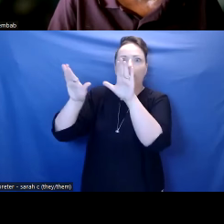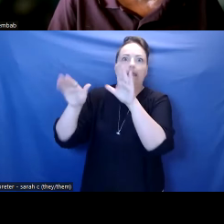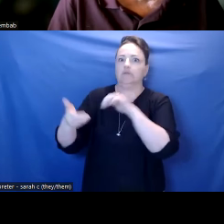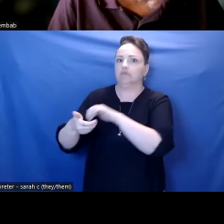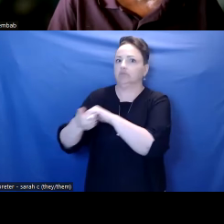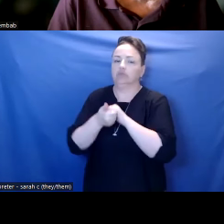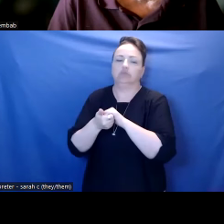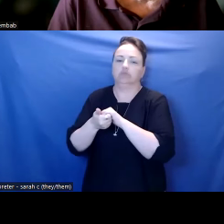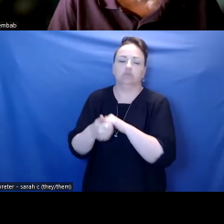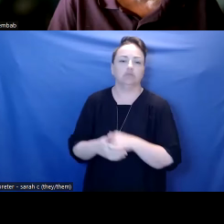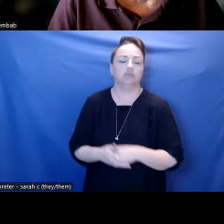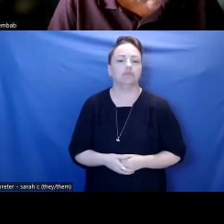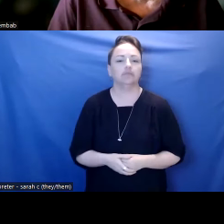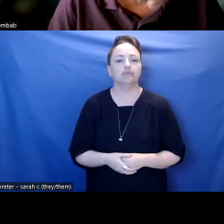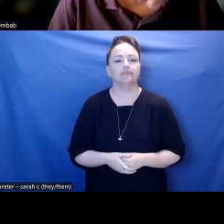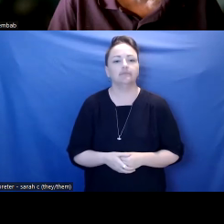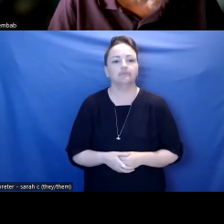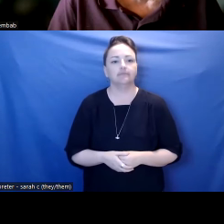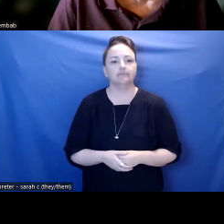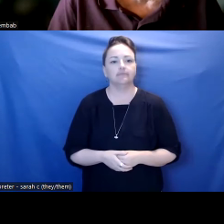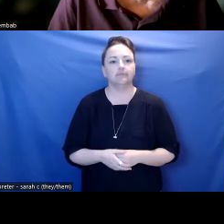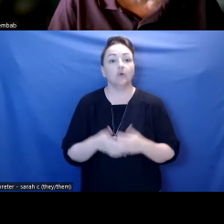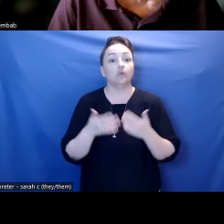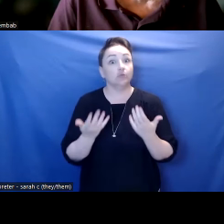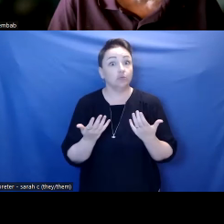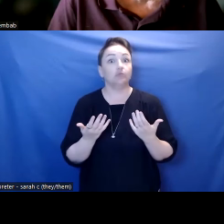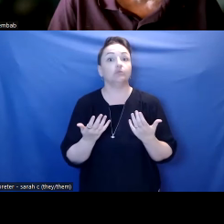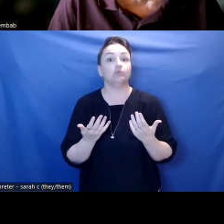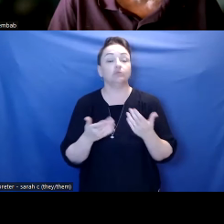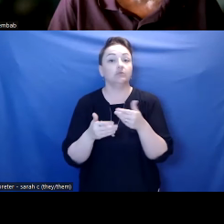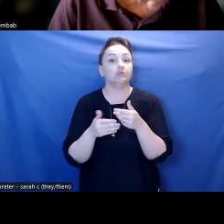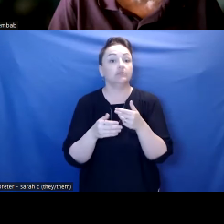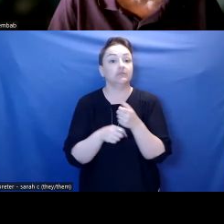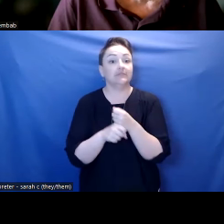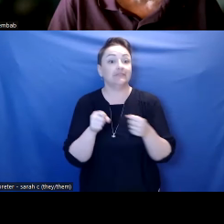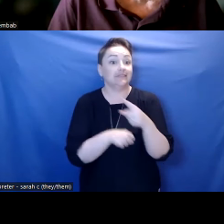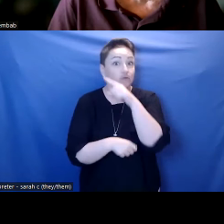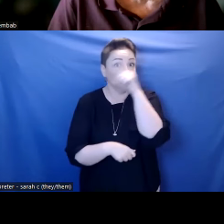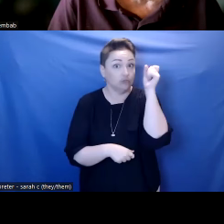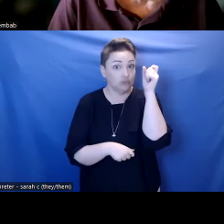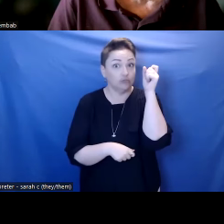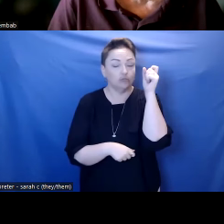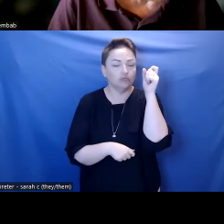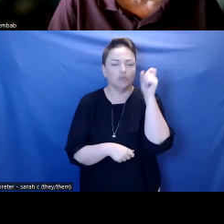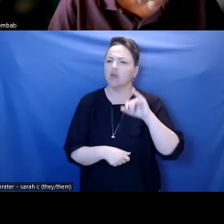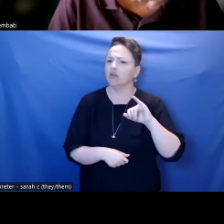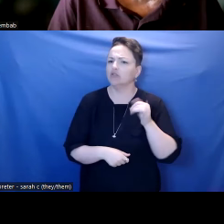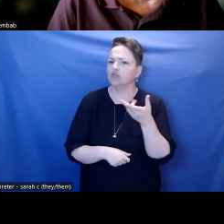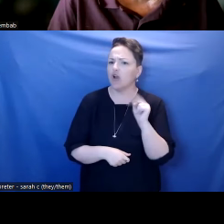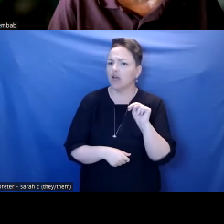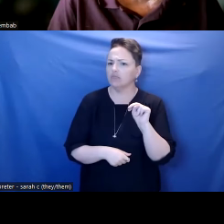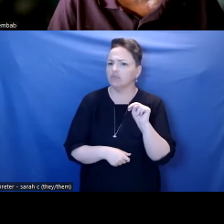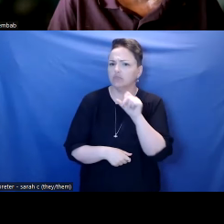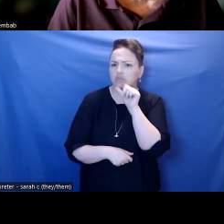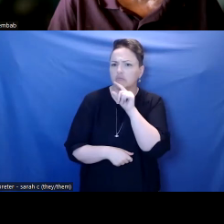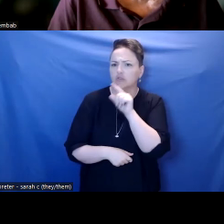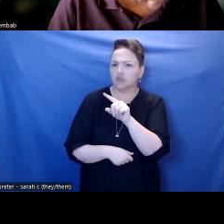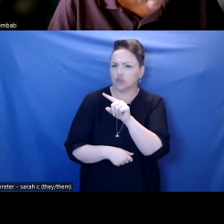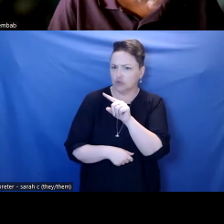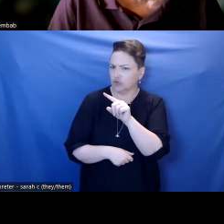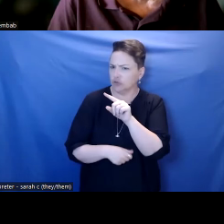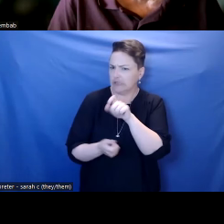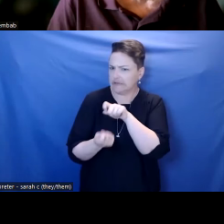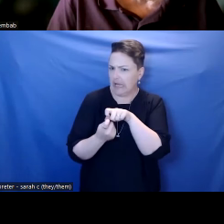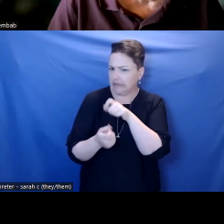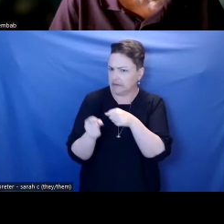And so we'll next summer, I think, Jonathan, I'm not sure when we're done. Is it next summer? I think it is. We'll sit down